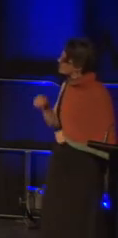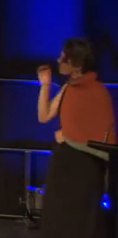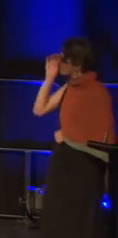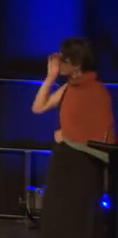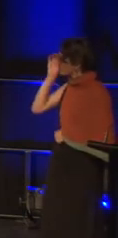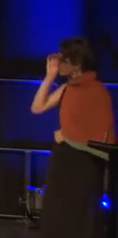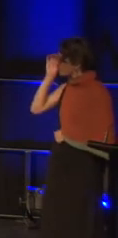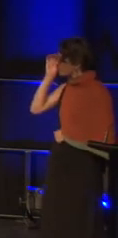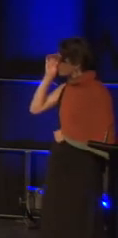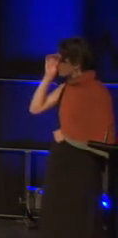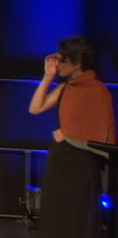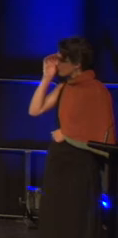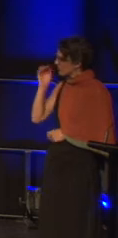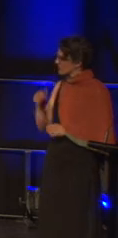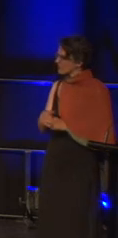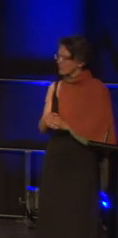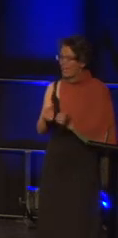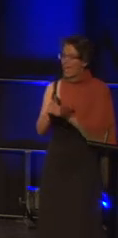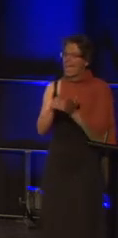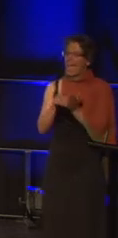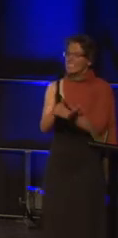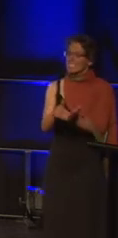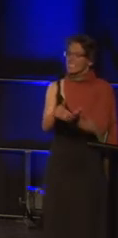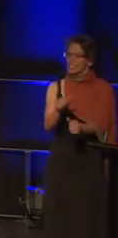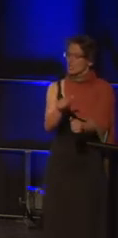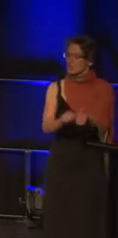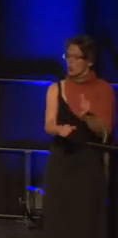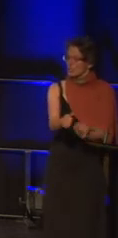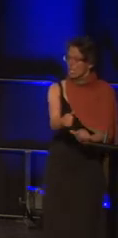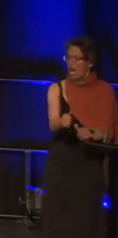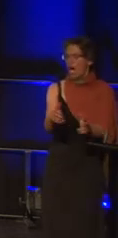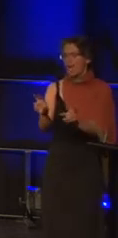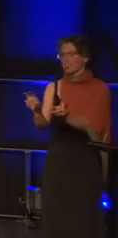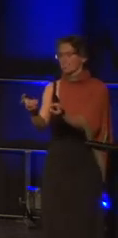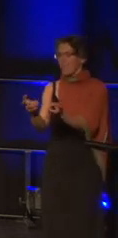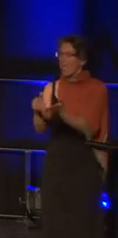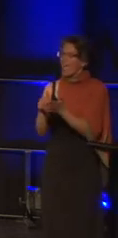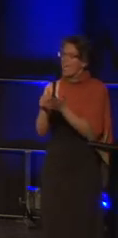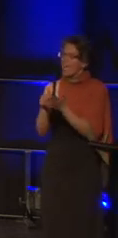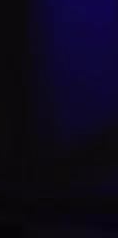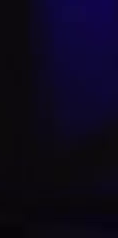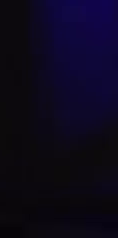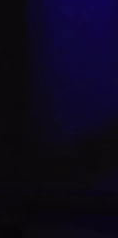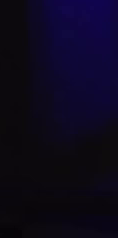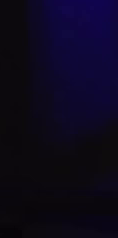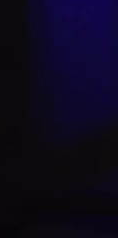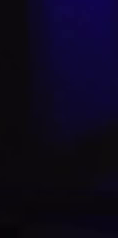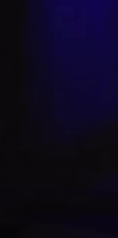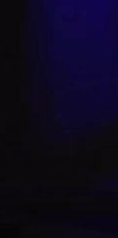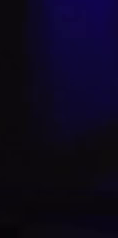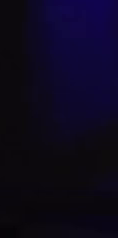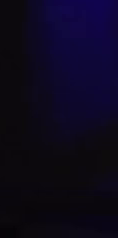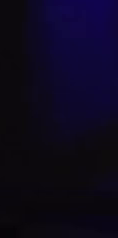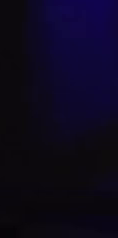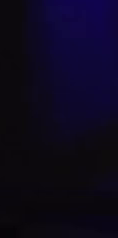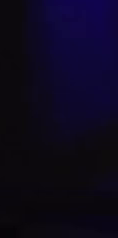Yeah, thank you. So assisted suicide, also known, or assisted dying, also known as physician-assisted dying, that's me.